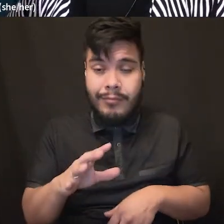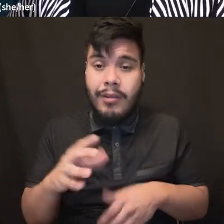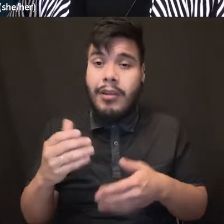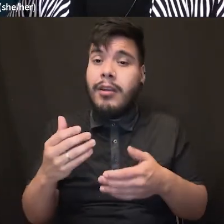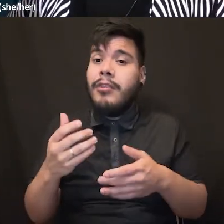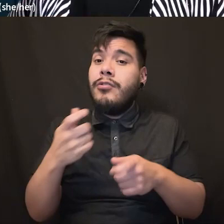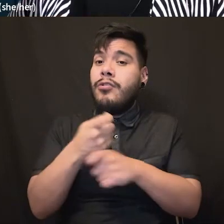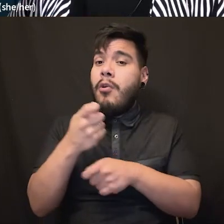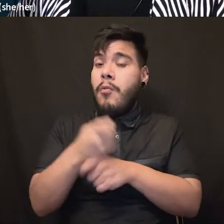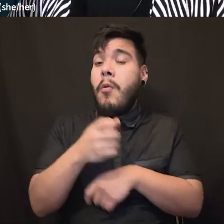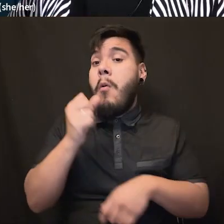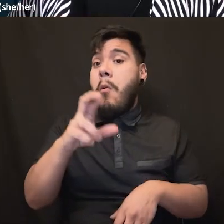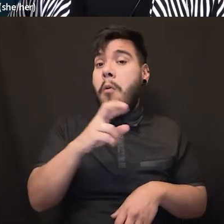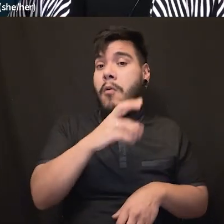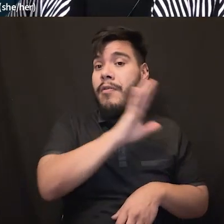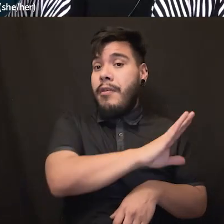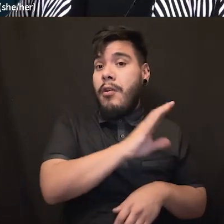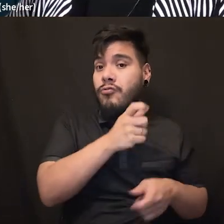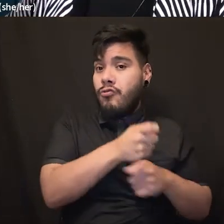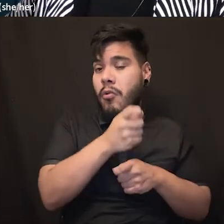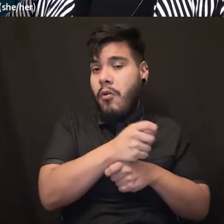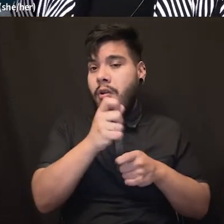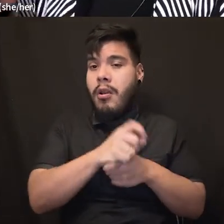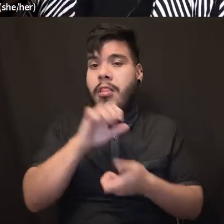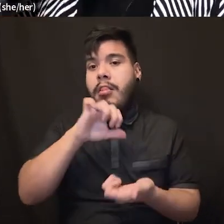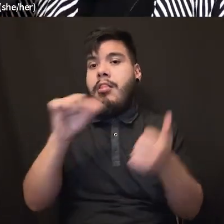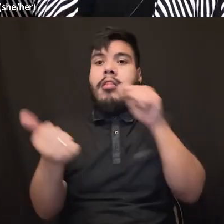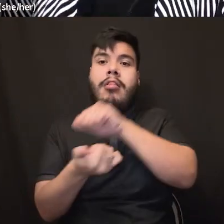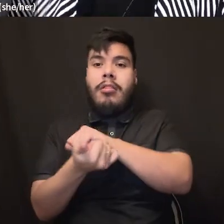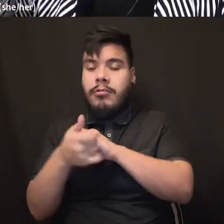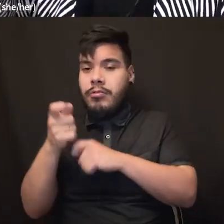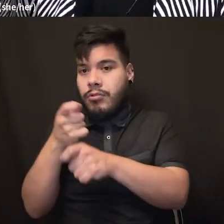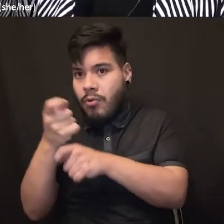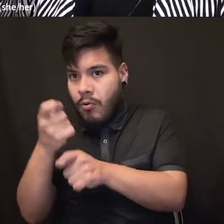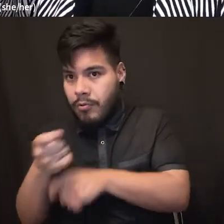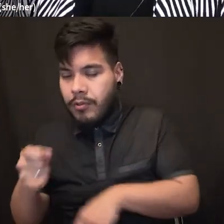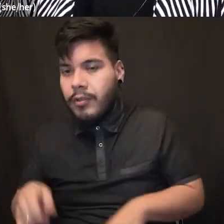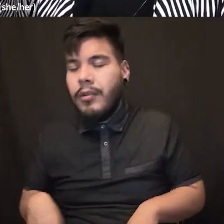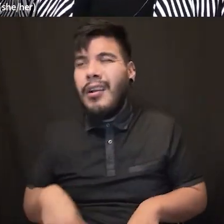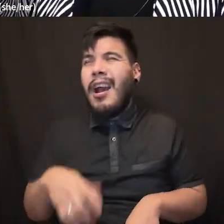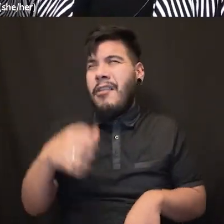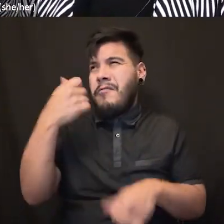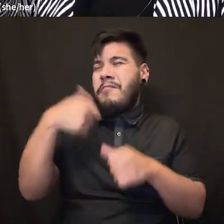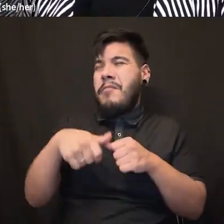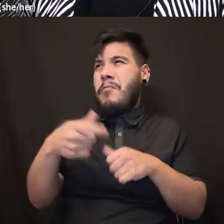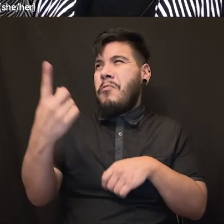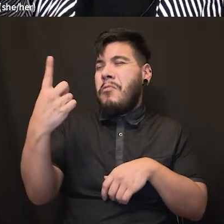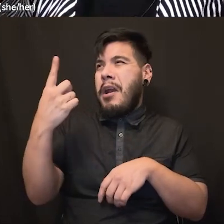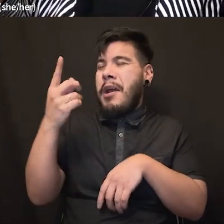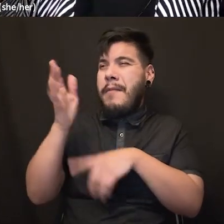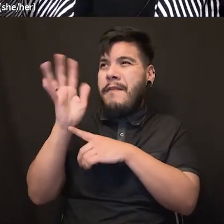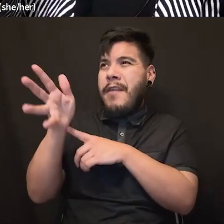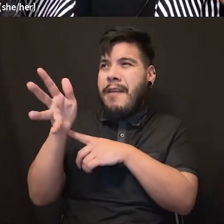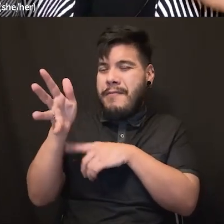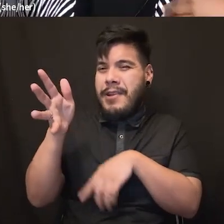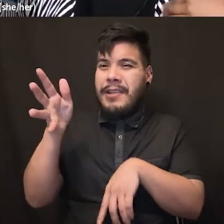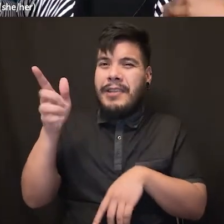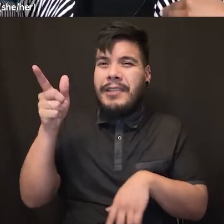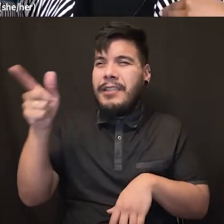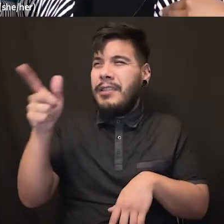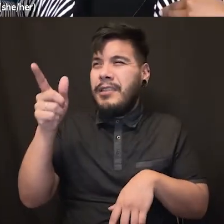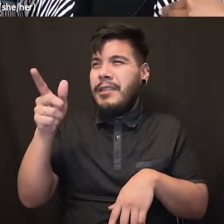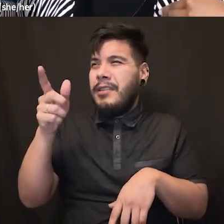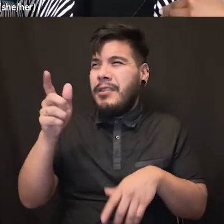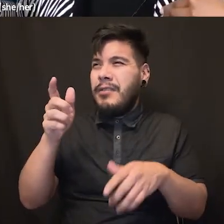once where the comic right before me did a whole like 5-minute bit about being on an airplane sitting next to a